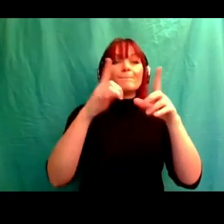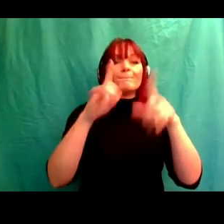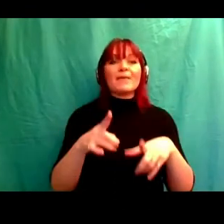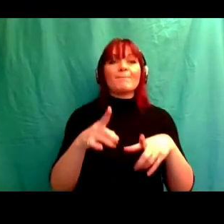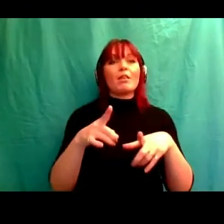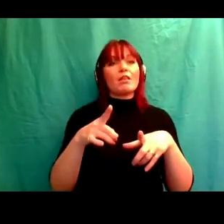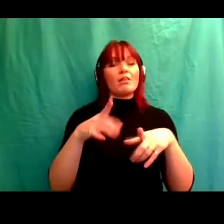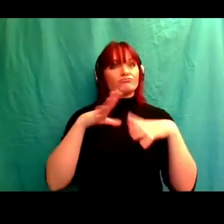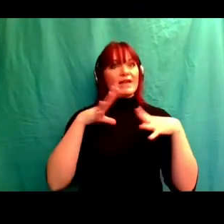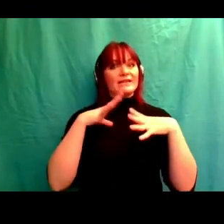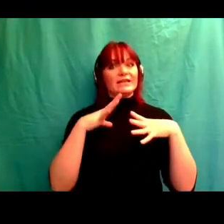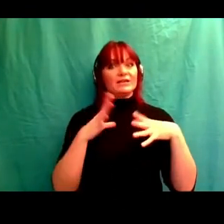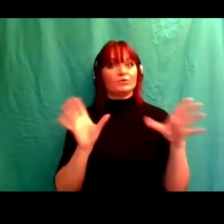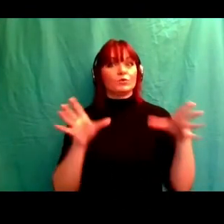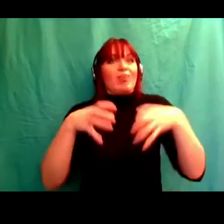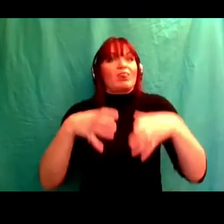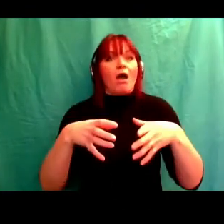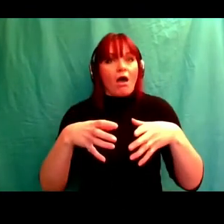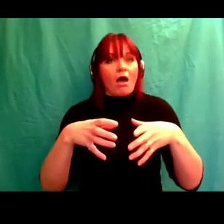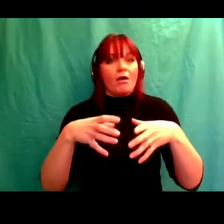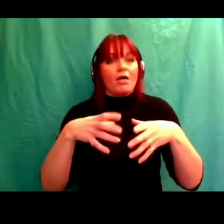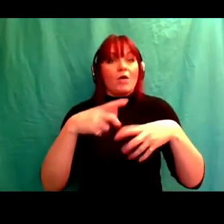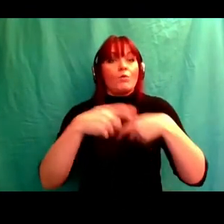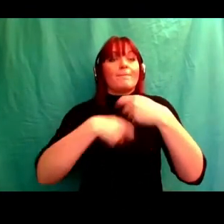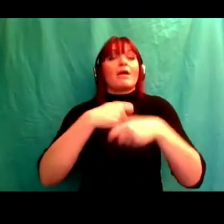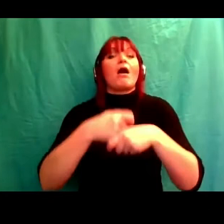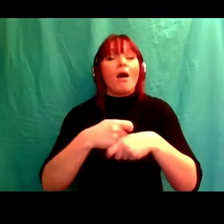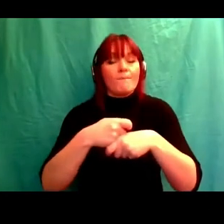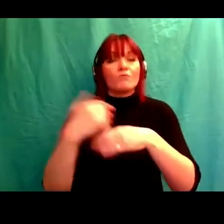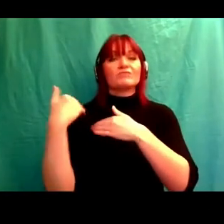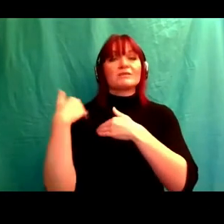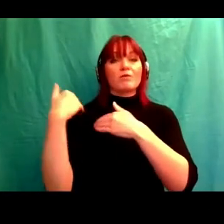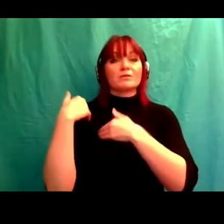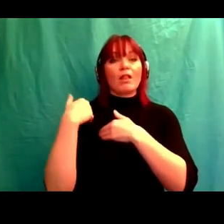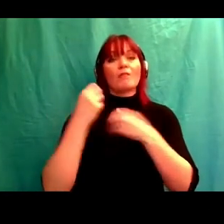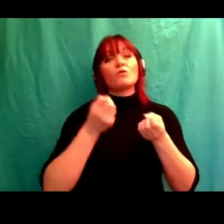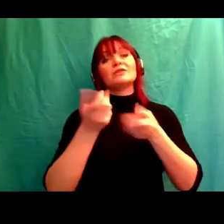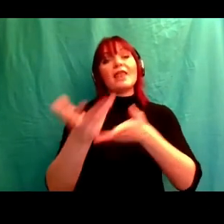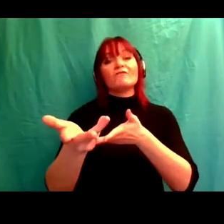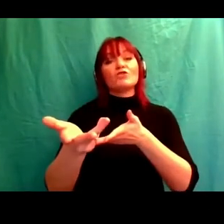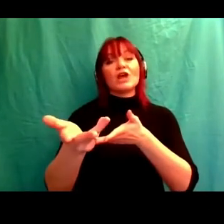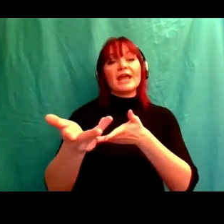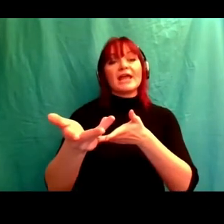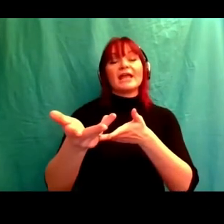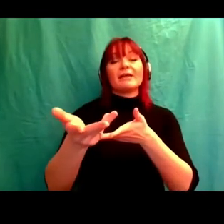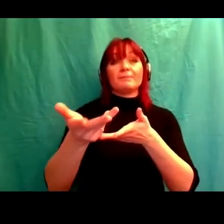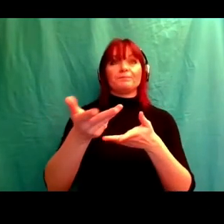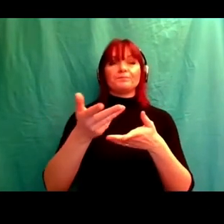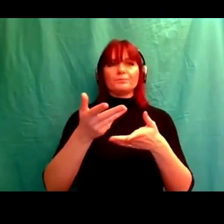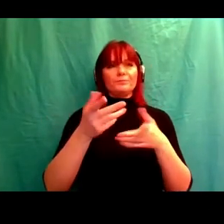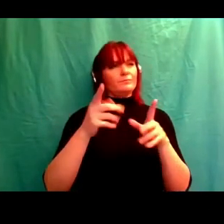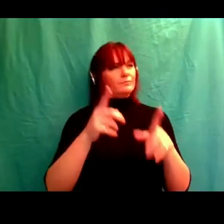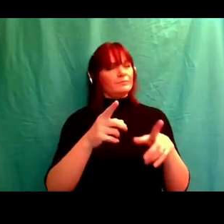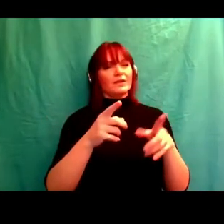are now going to become responsible for delivery. And this phrase delivery vehicles is becoming attached to